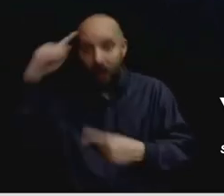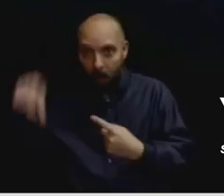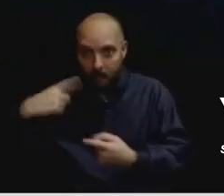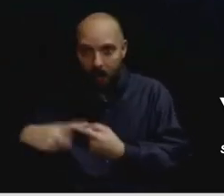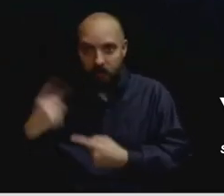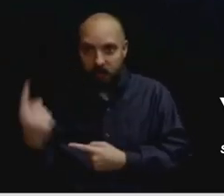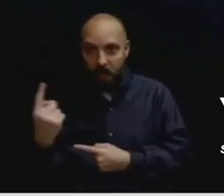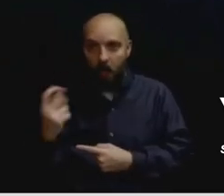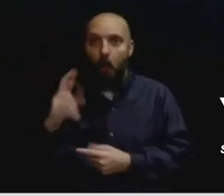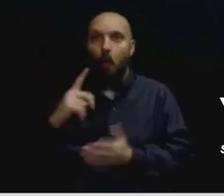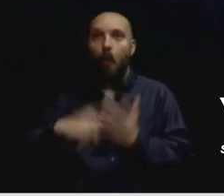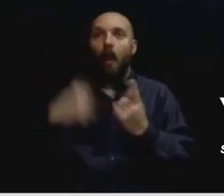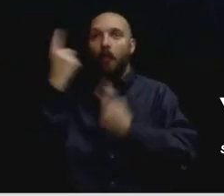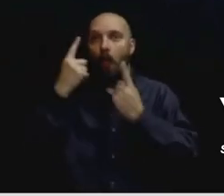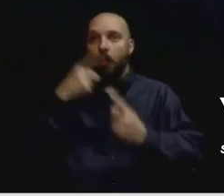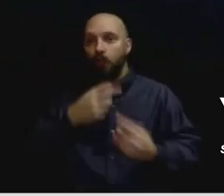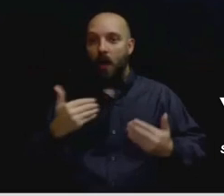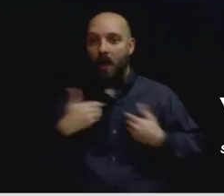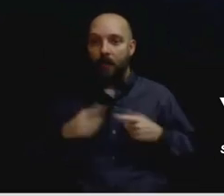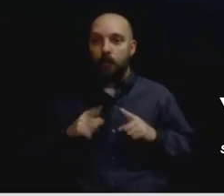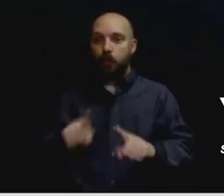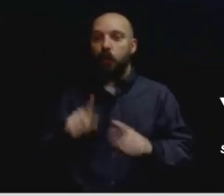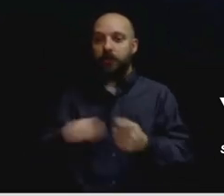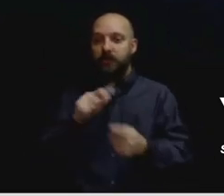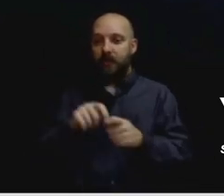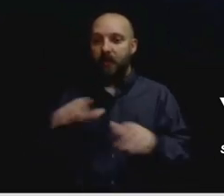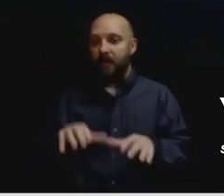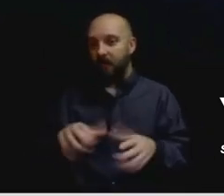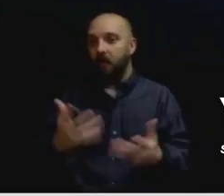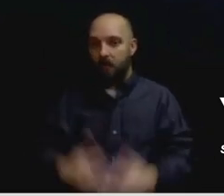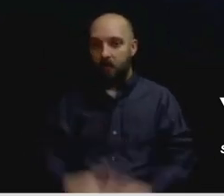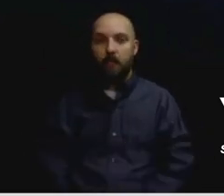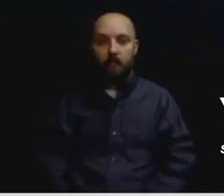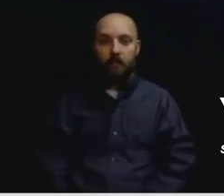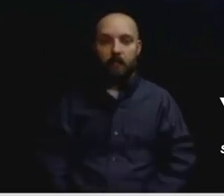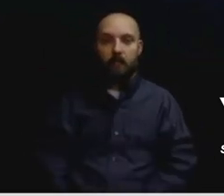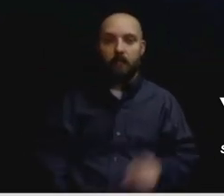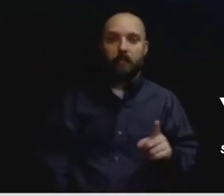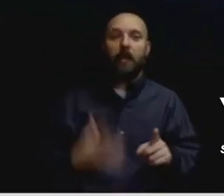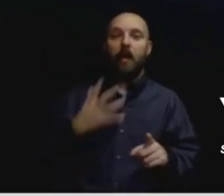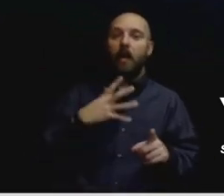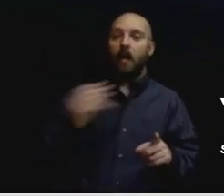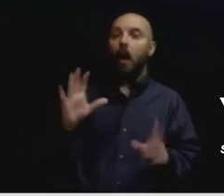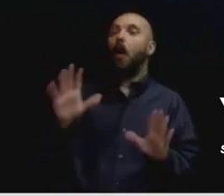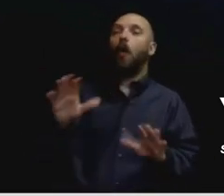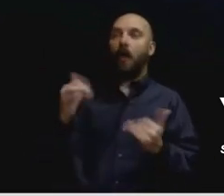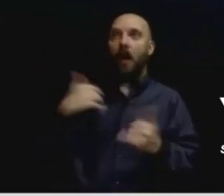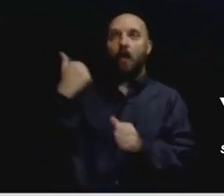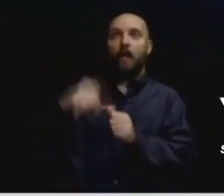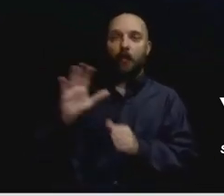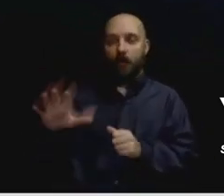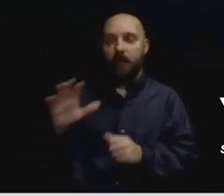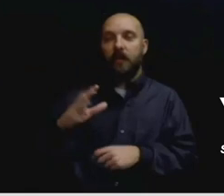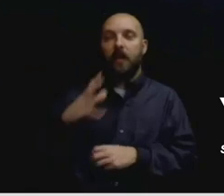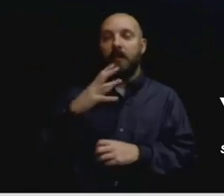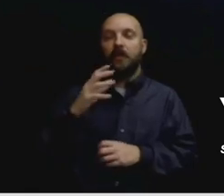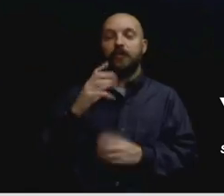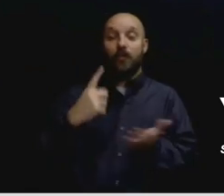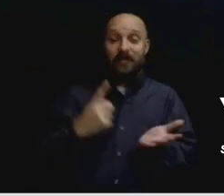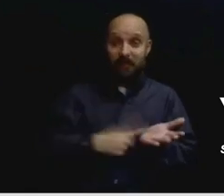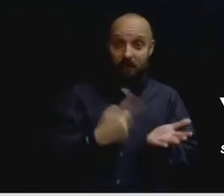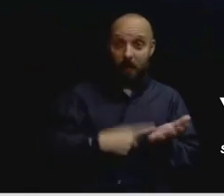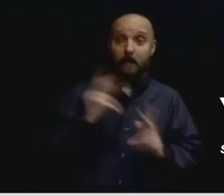what thoughts they're having during a certain activity. And, oh yeah, now I remember. And so sometimes people